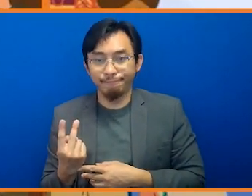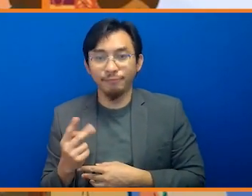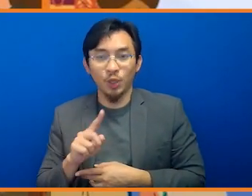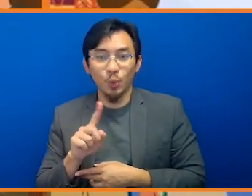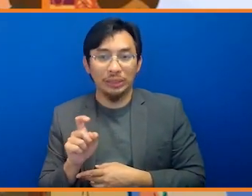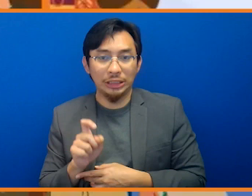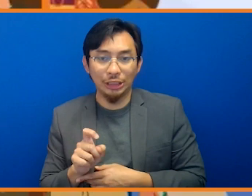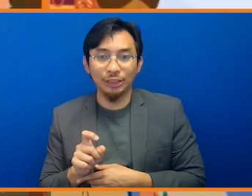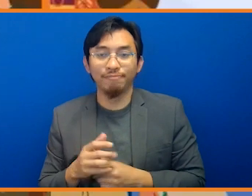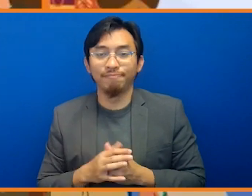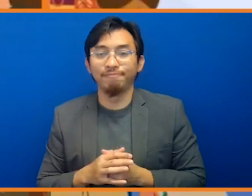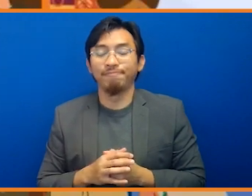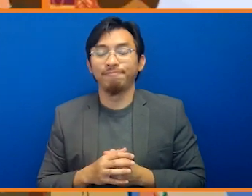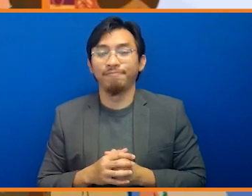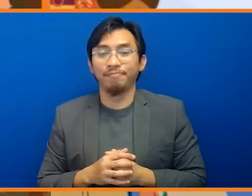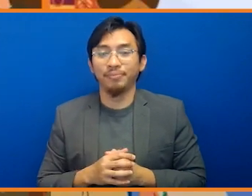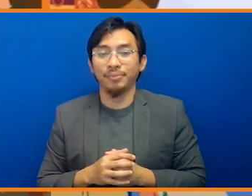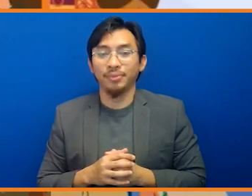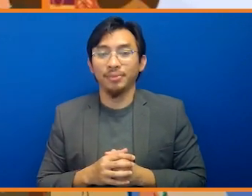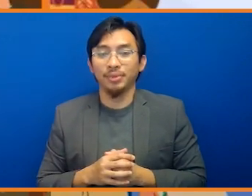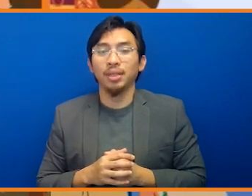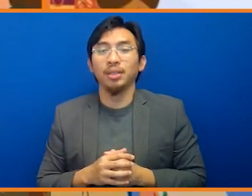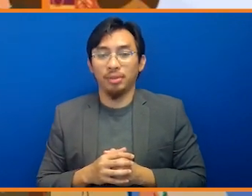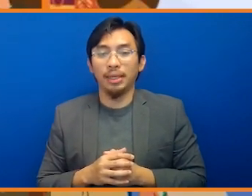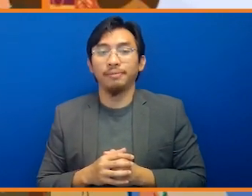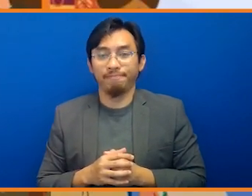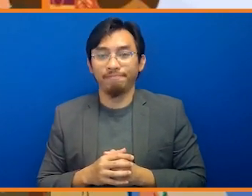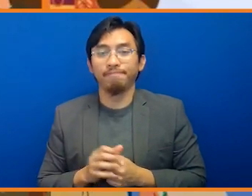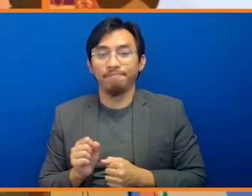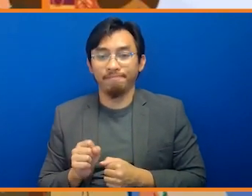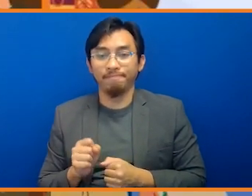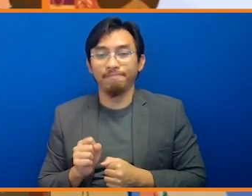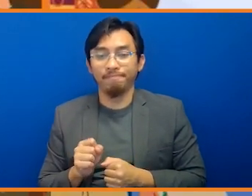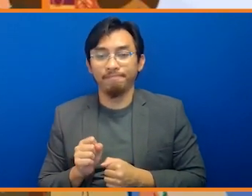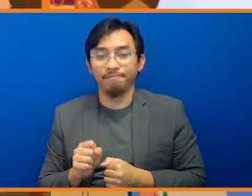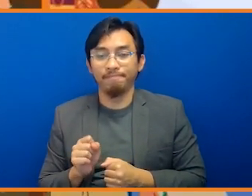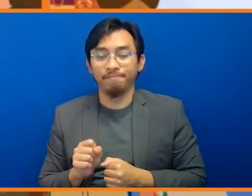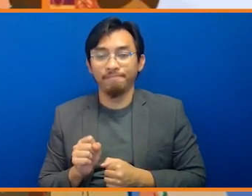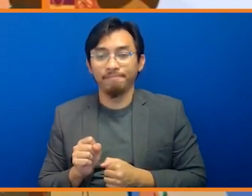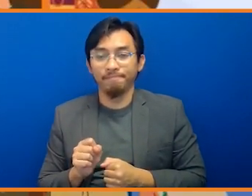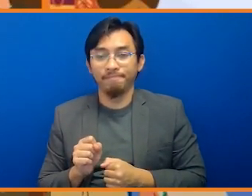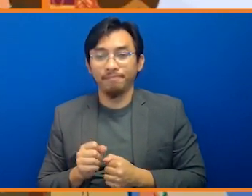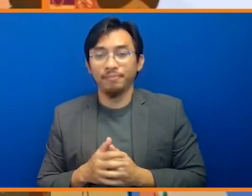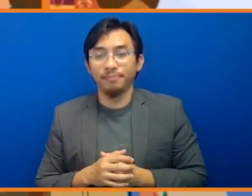questions? Okay, in I queue? received all the questions. Yeah, Okay. please.